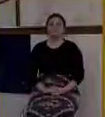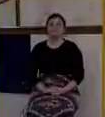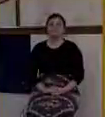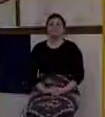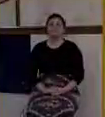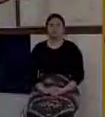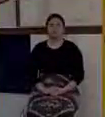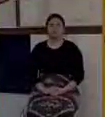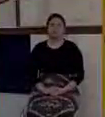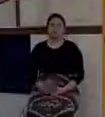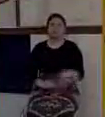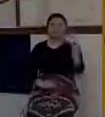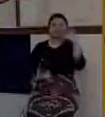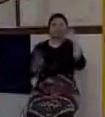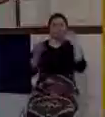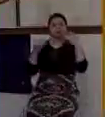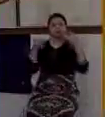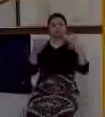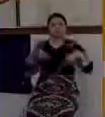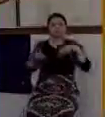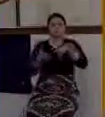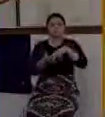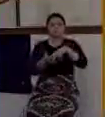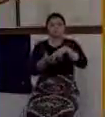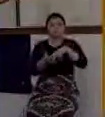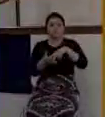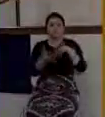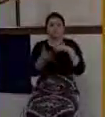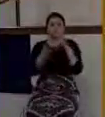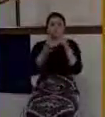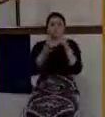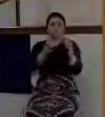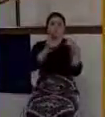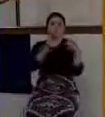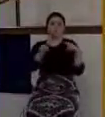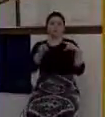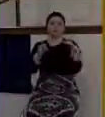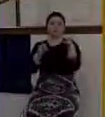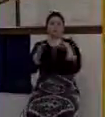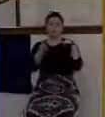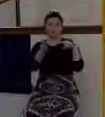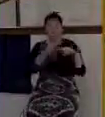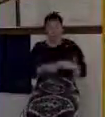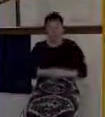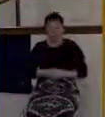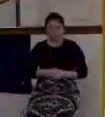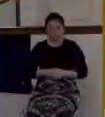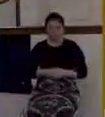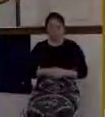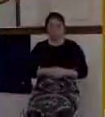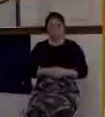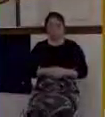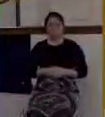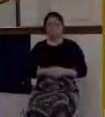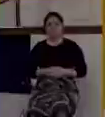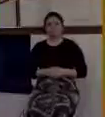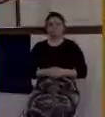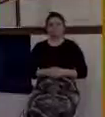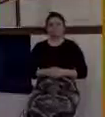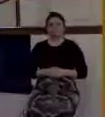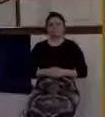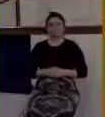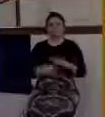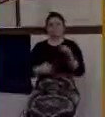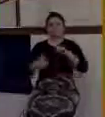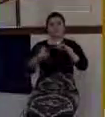please, as I read Scripture with you. I'm going to read a few of these verses here. Can we stand for the reading of Scripture? Then came unto him